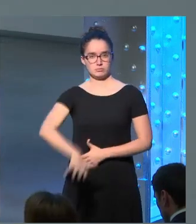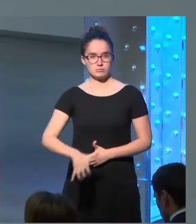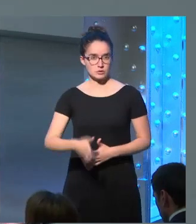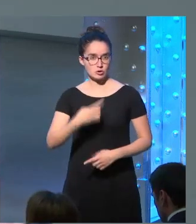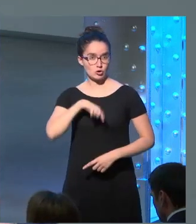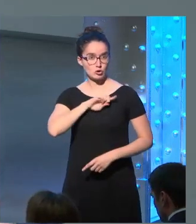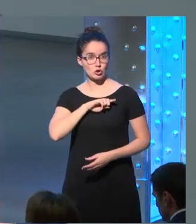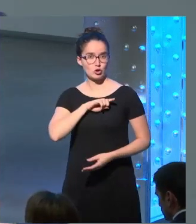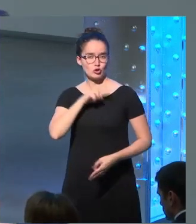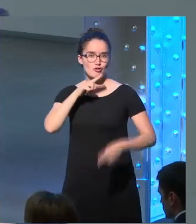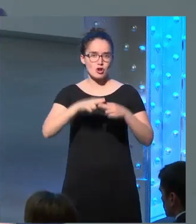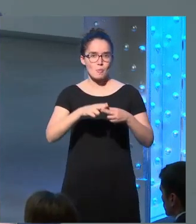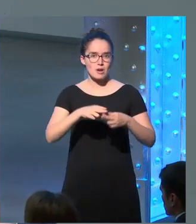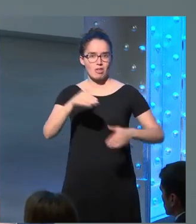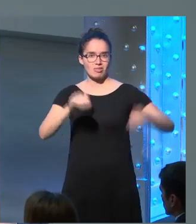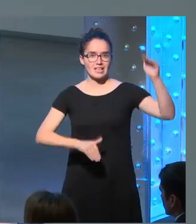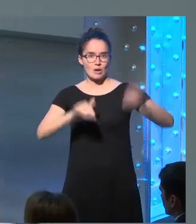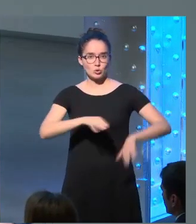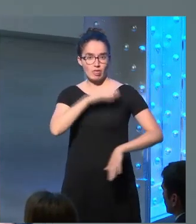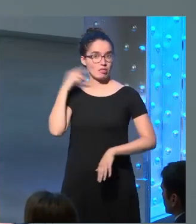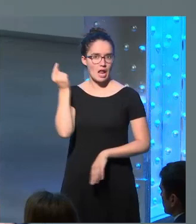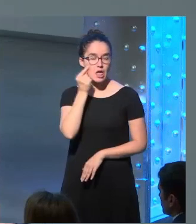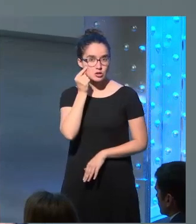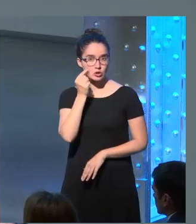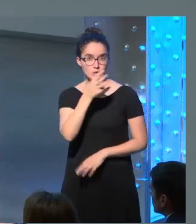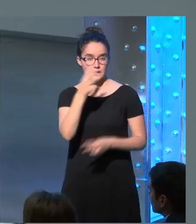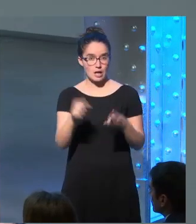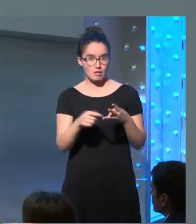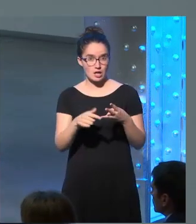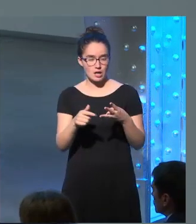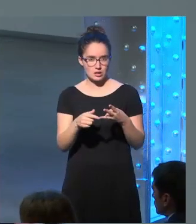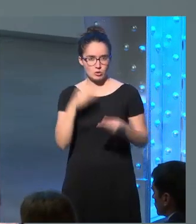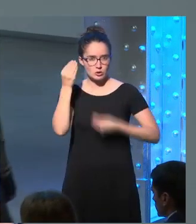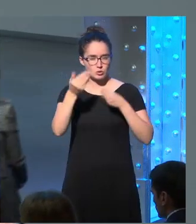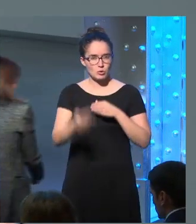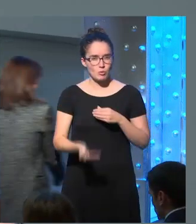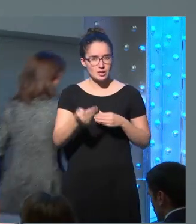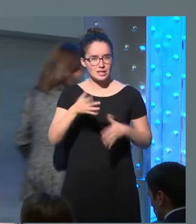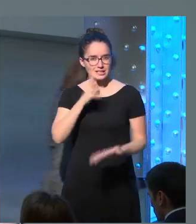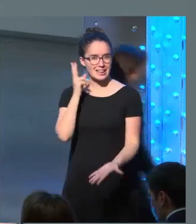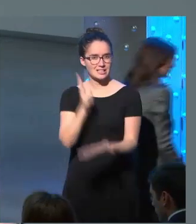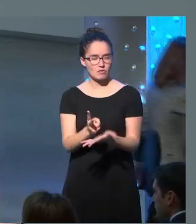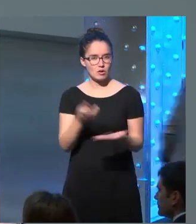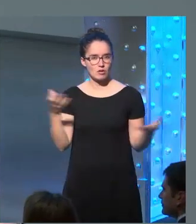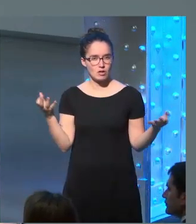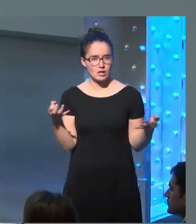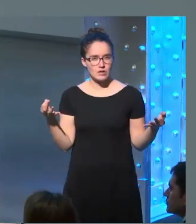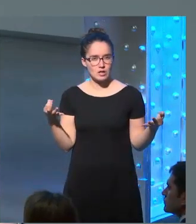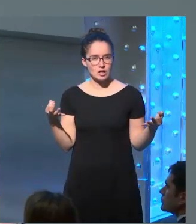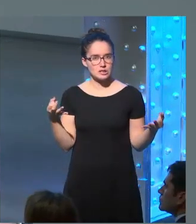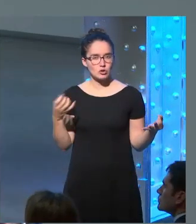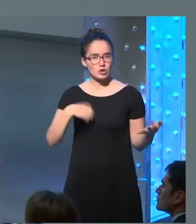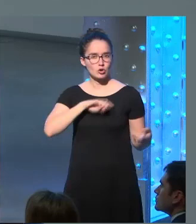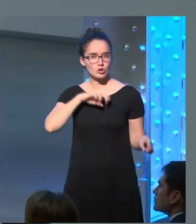that vacancy, and at the same time we have a high unemployment rate. And one last trend, and one